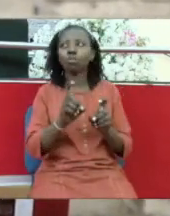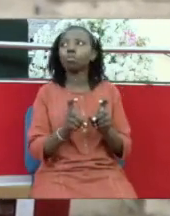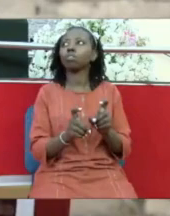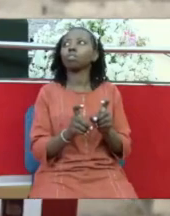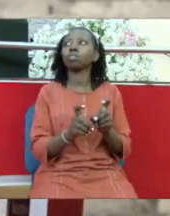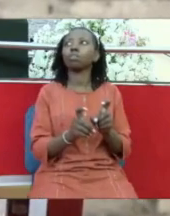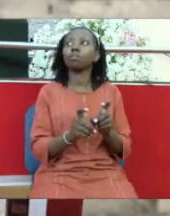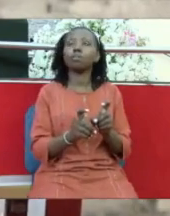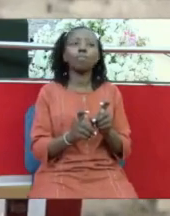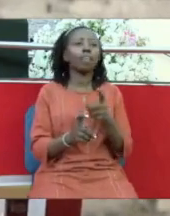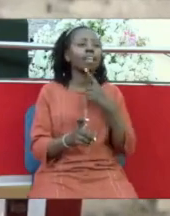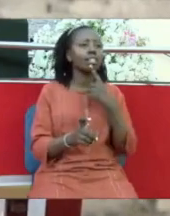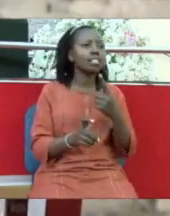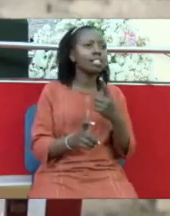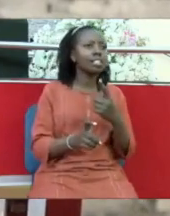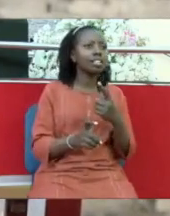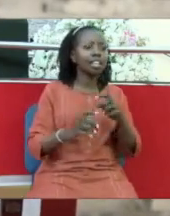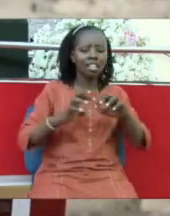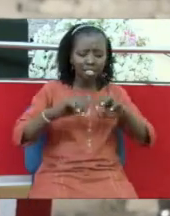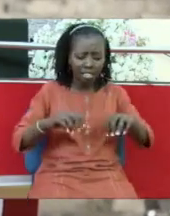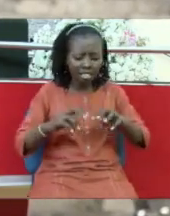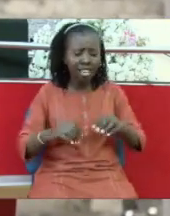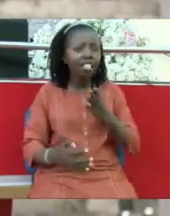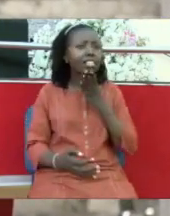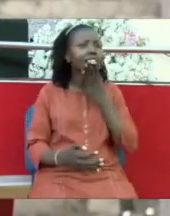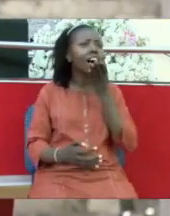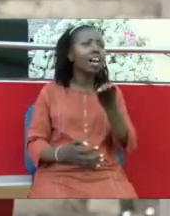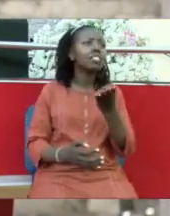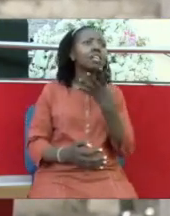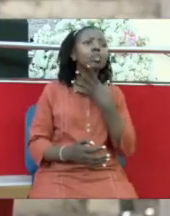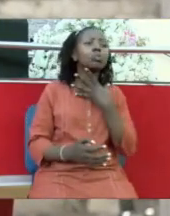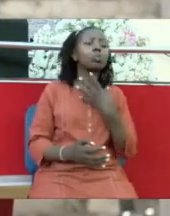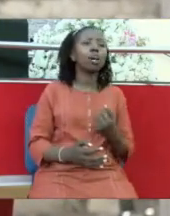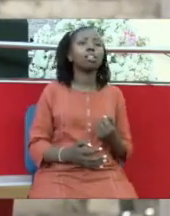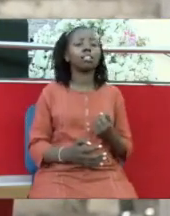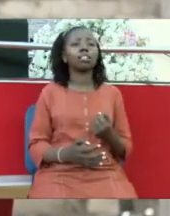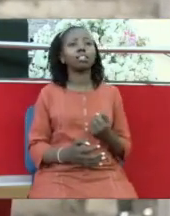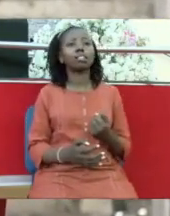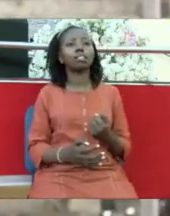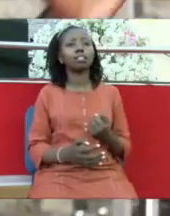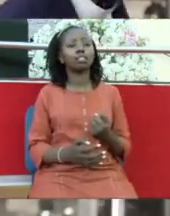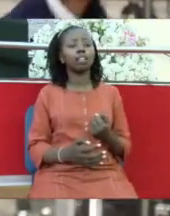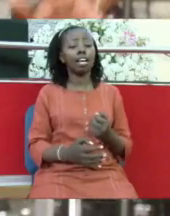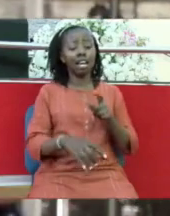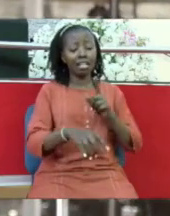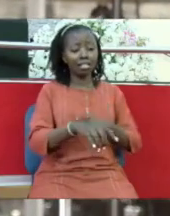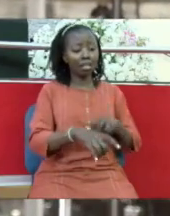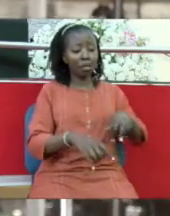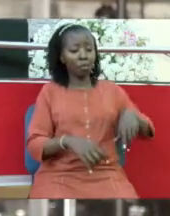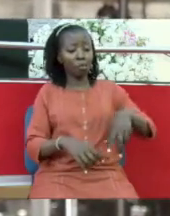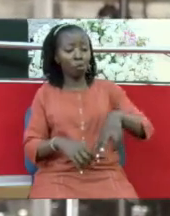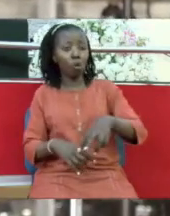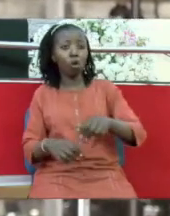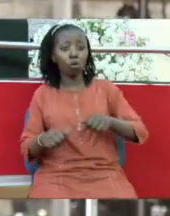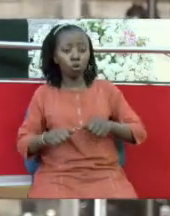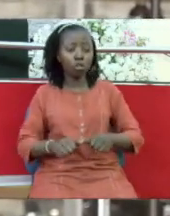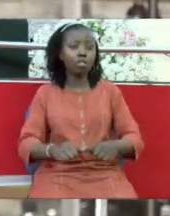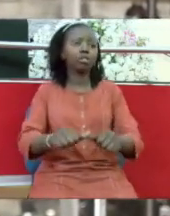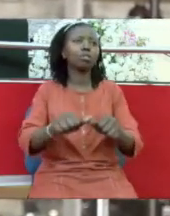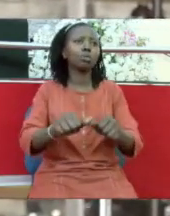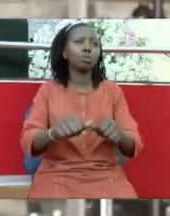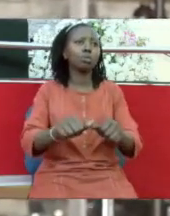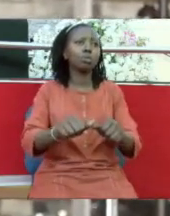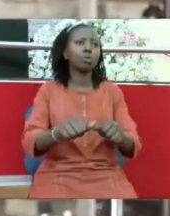Walk on your feet and seek the answers that you want. And as you walk forward, because you are